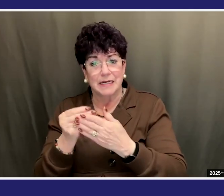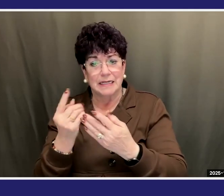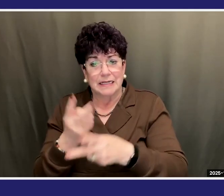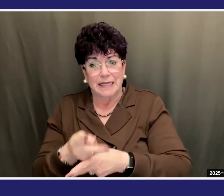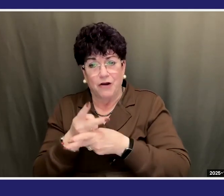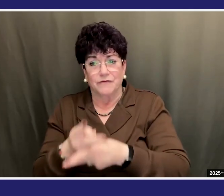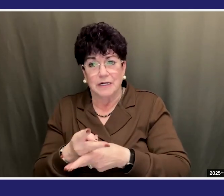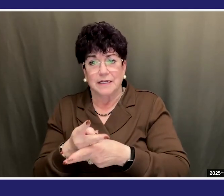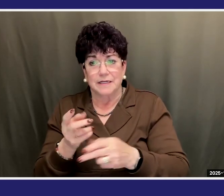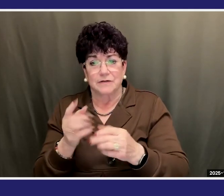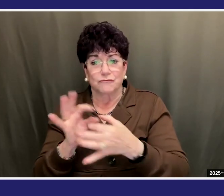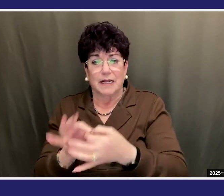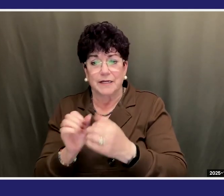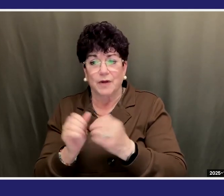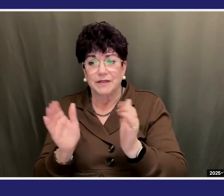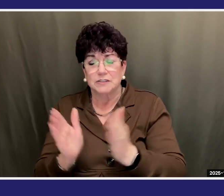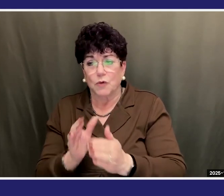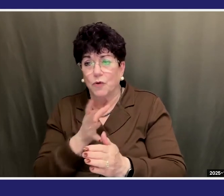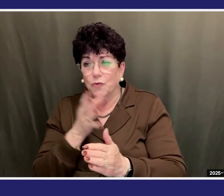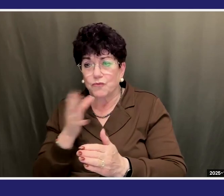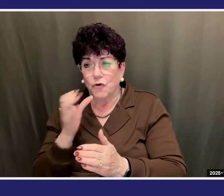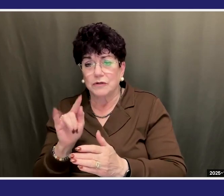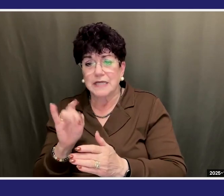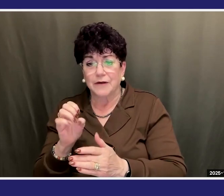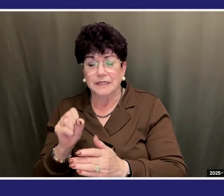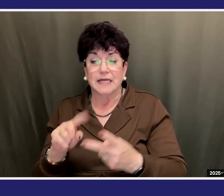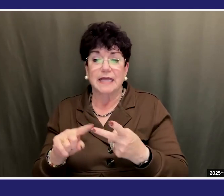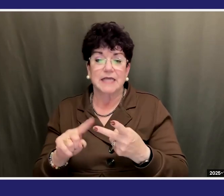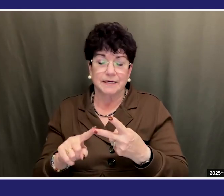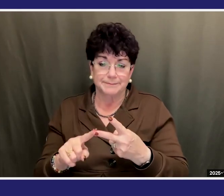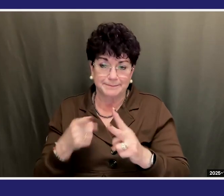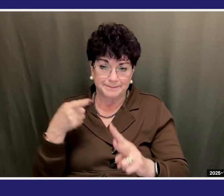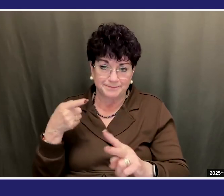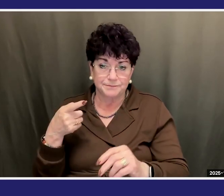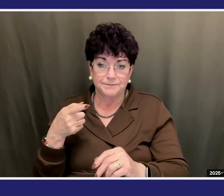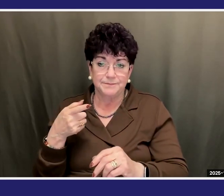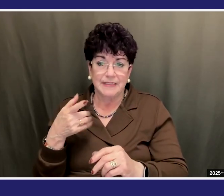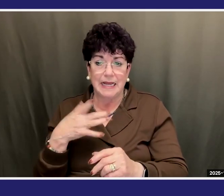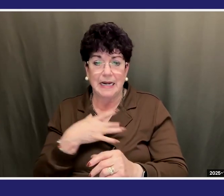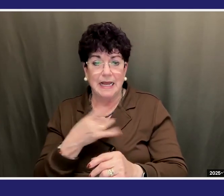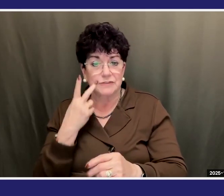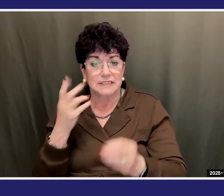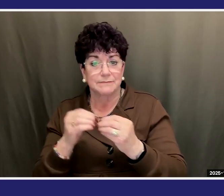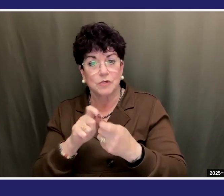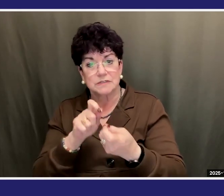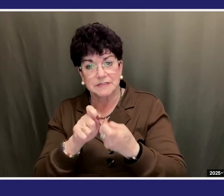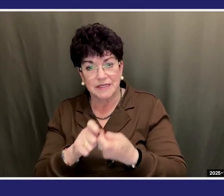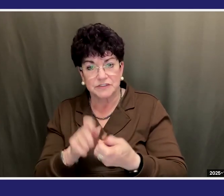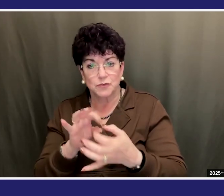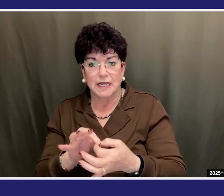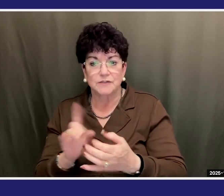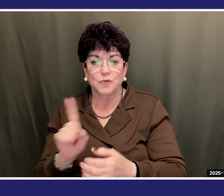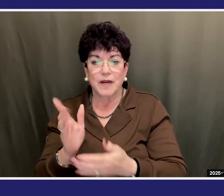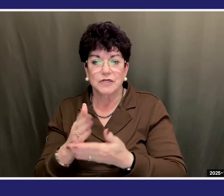carefully with regard to especially small rural counties. And secondly, just would love to see more detail as to where some